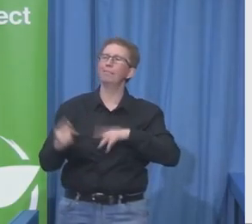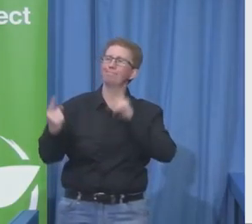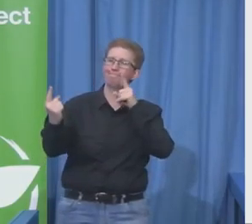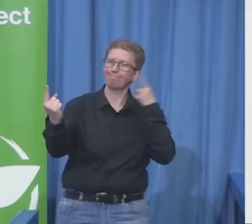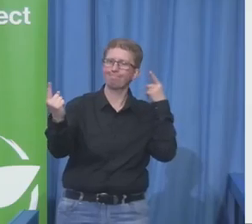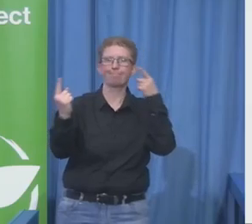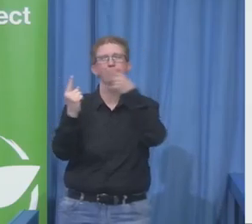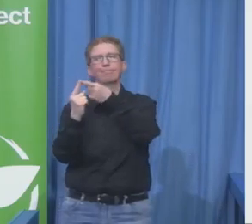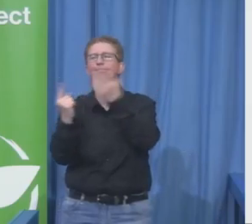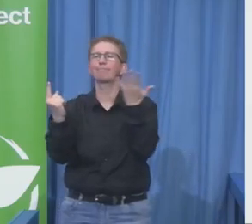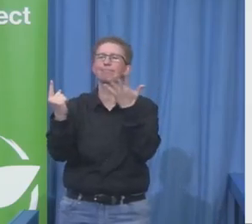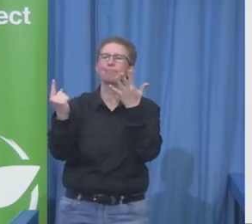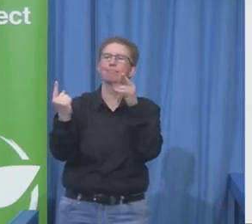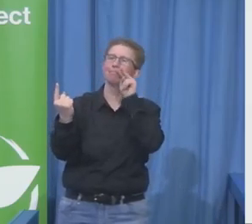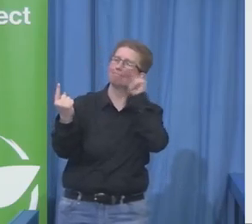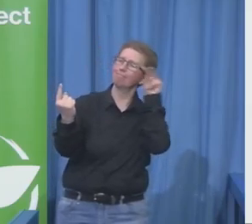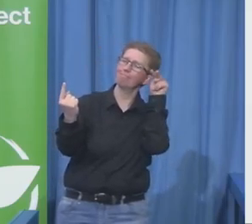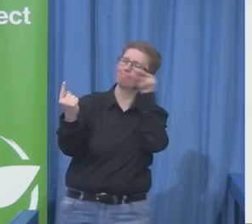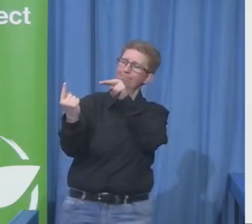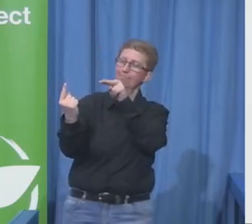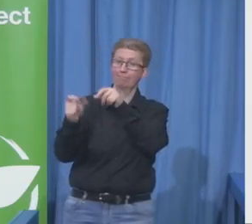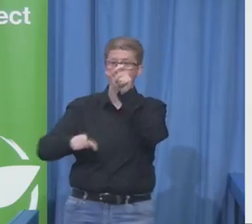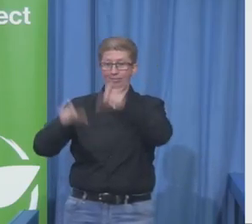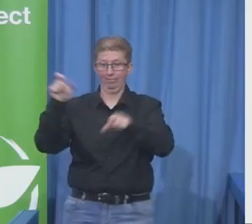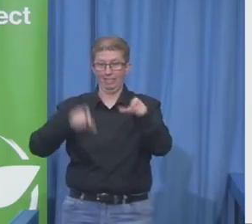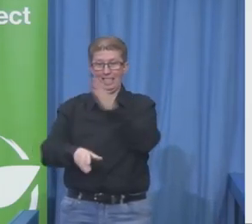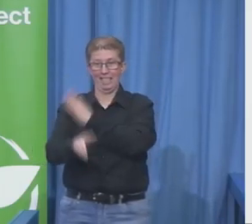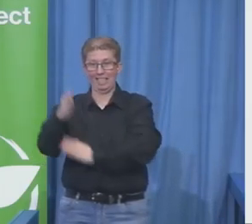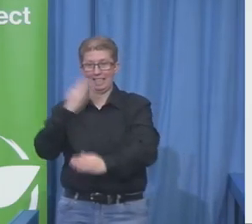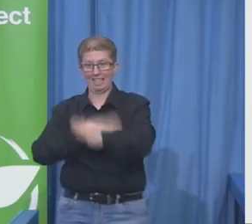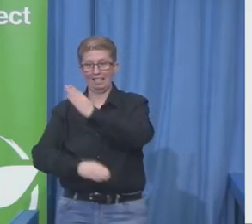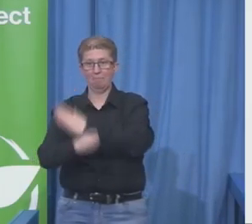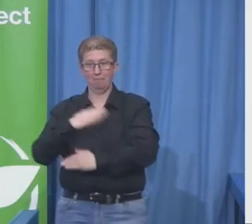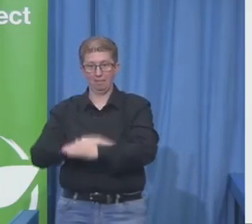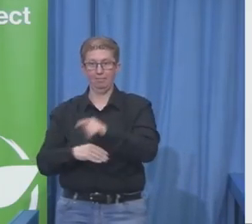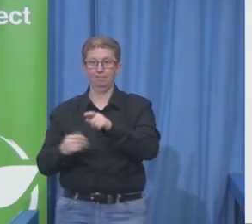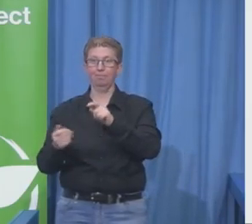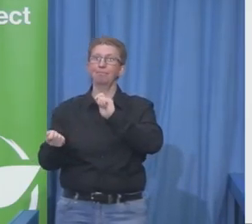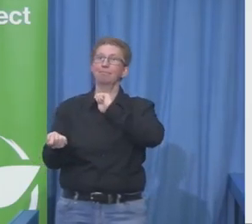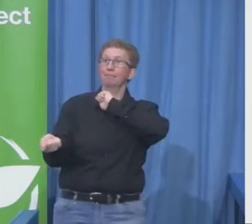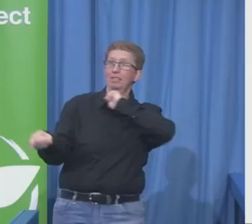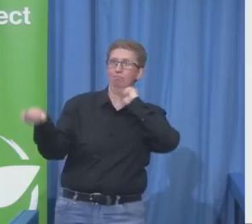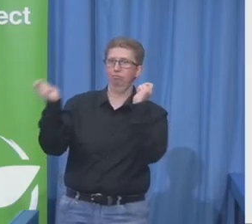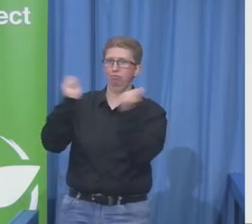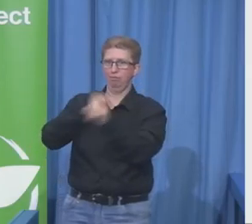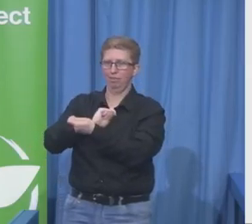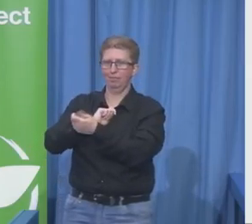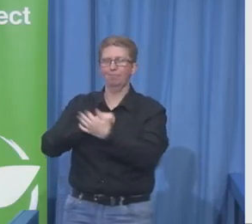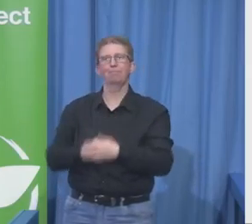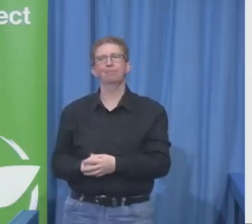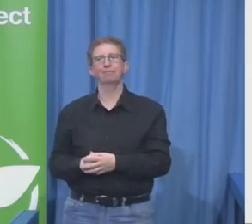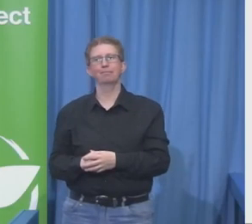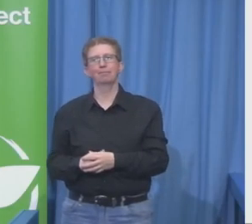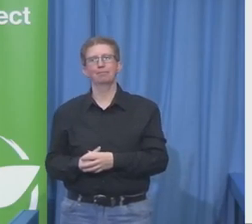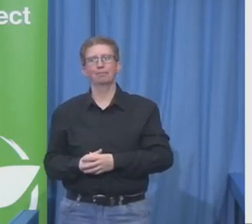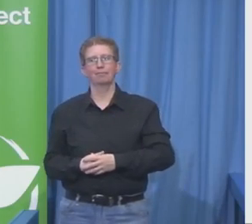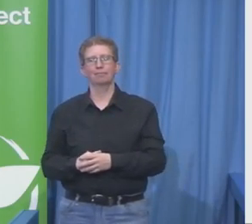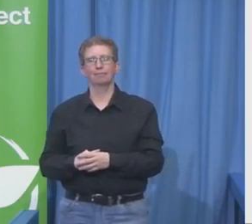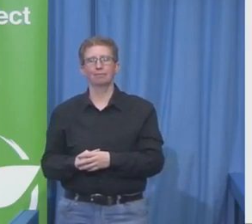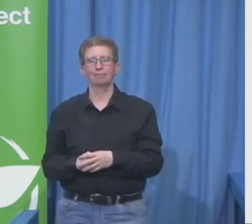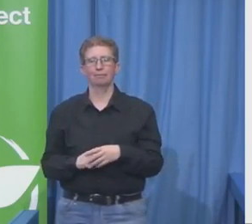appreciate the abilities. So, not a coincidence, this became our motto, focus on the ability and not